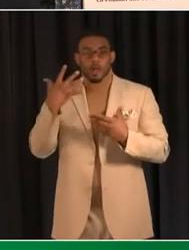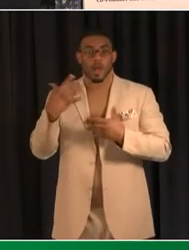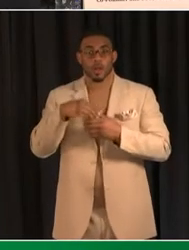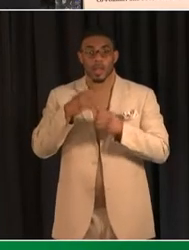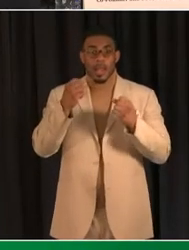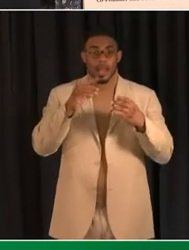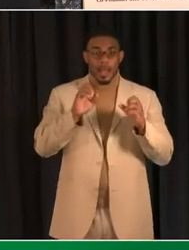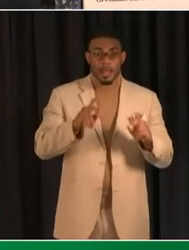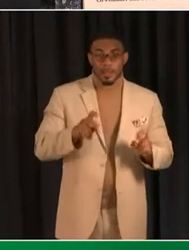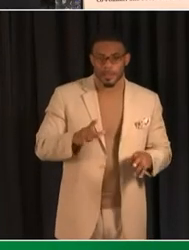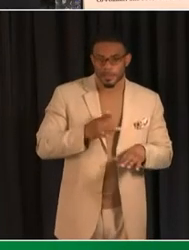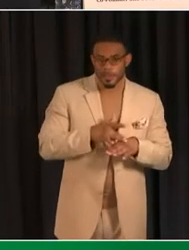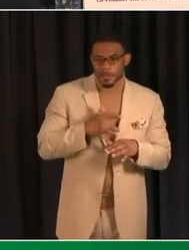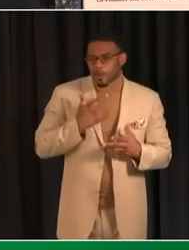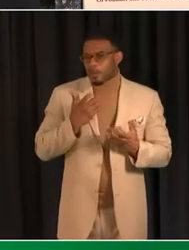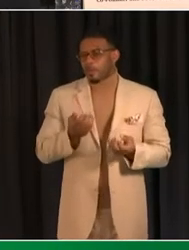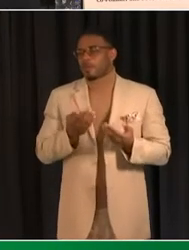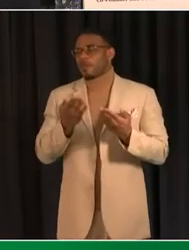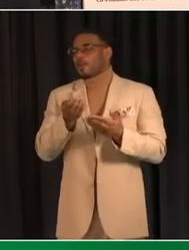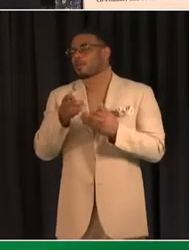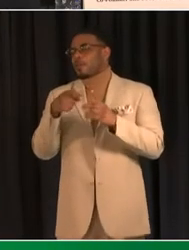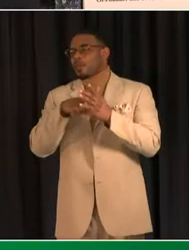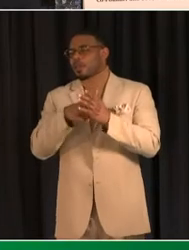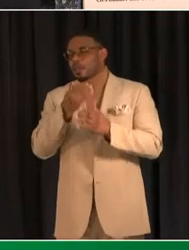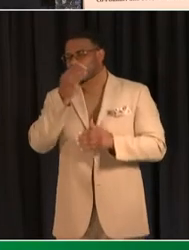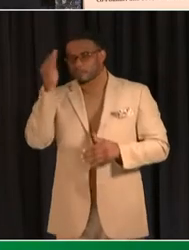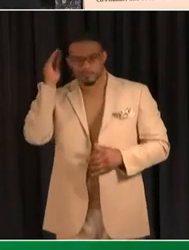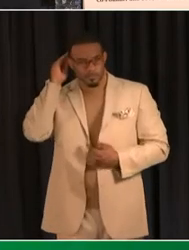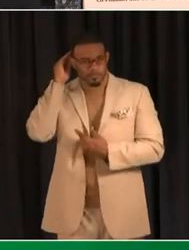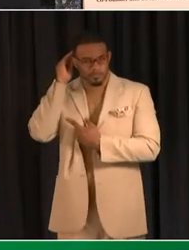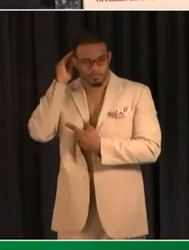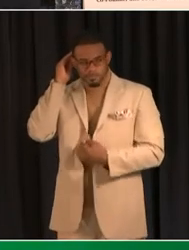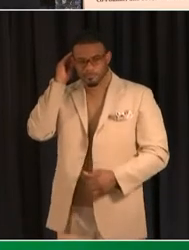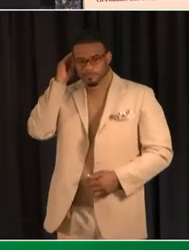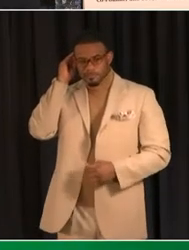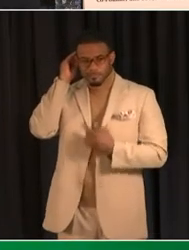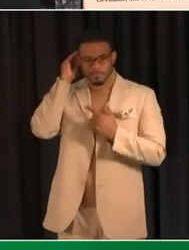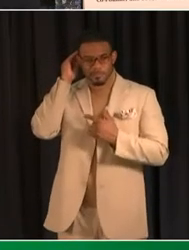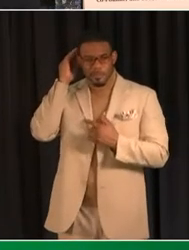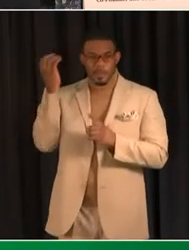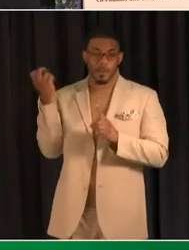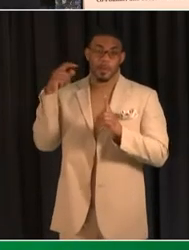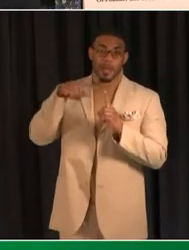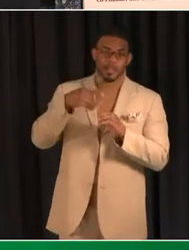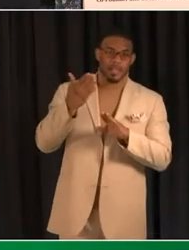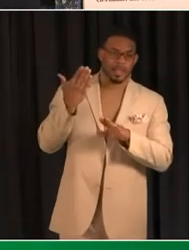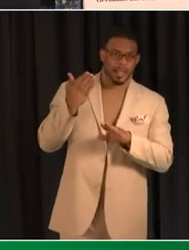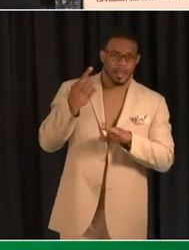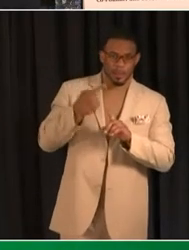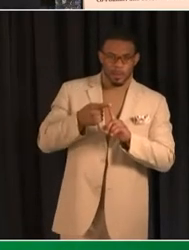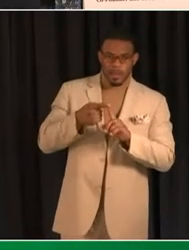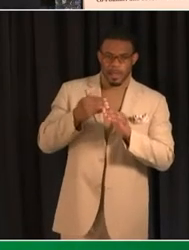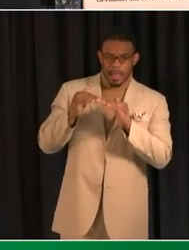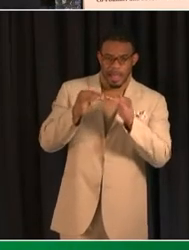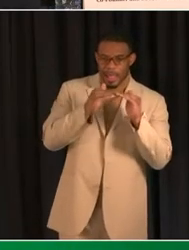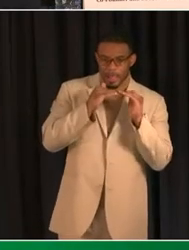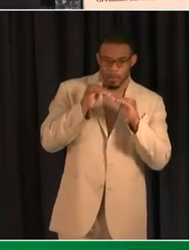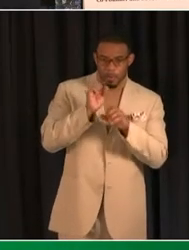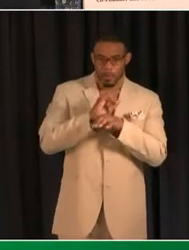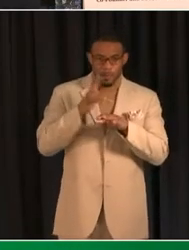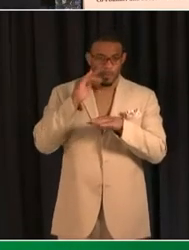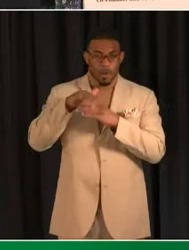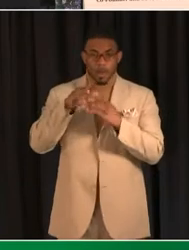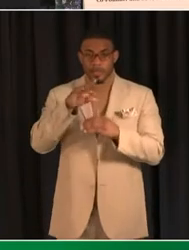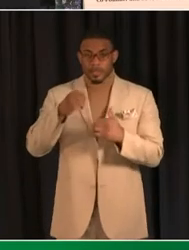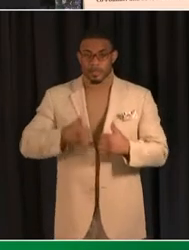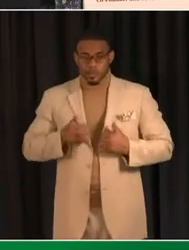where there's a lot of opportunity. We just like to provide a few key takeaways, stemming back to the last point, the equitable workspace for